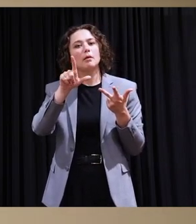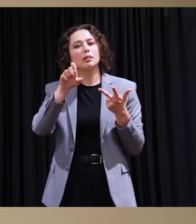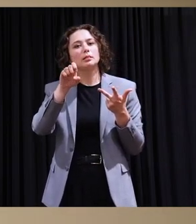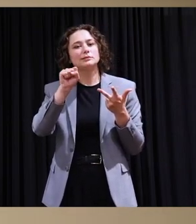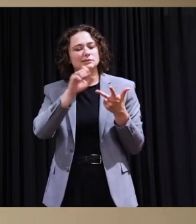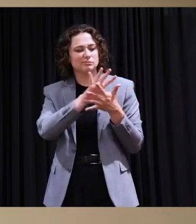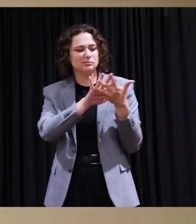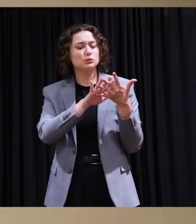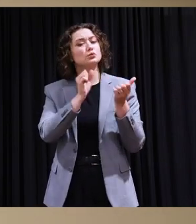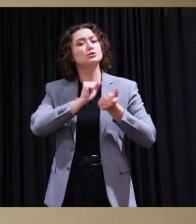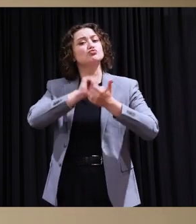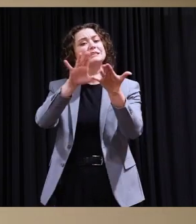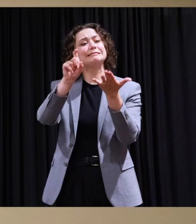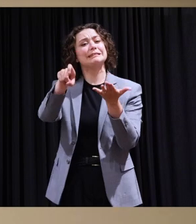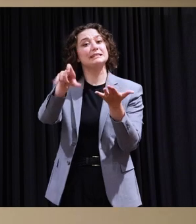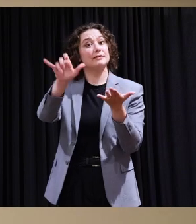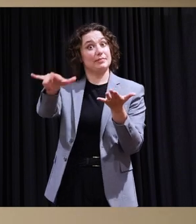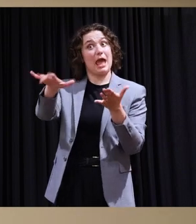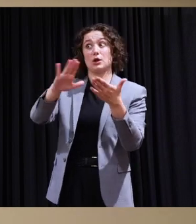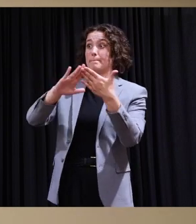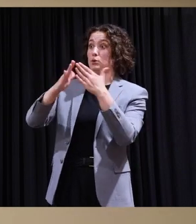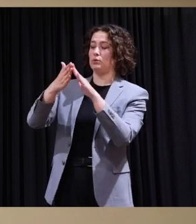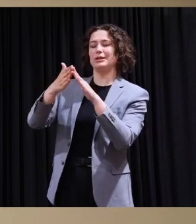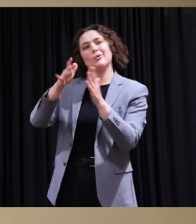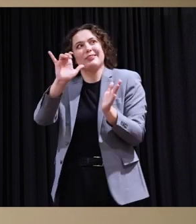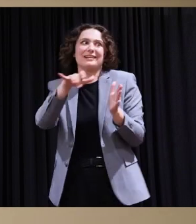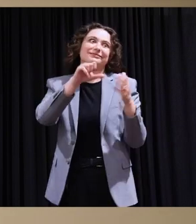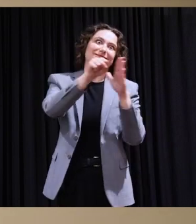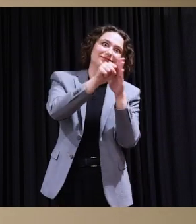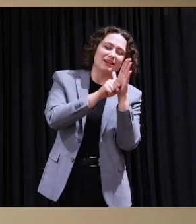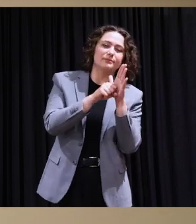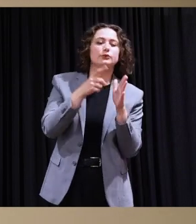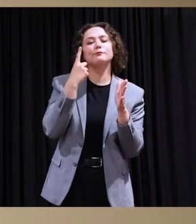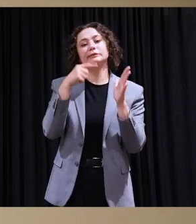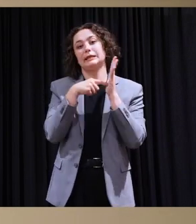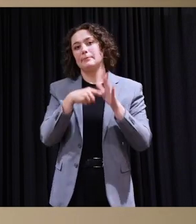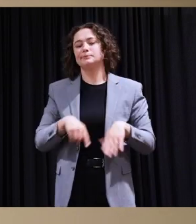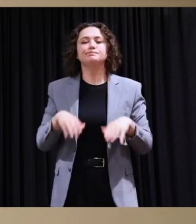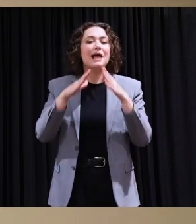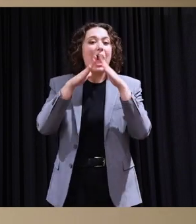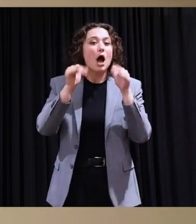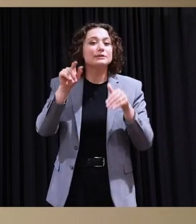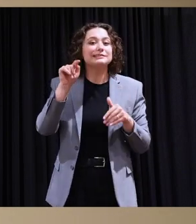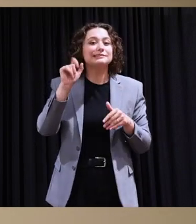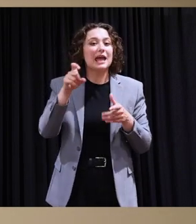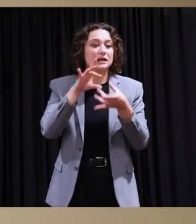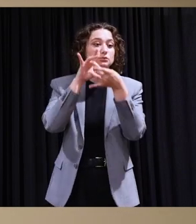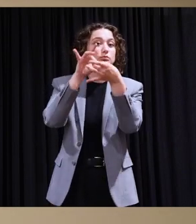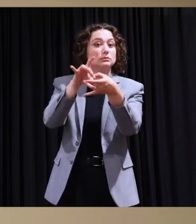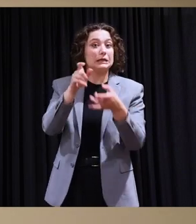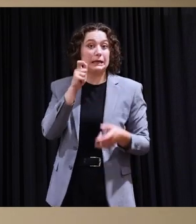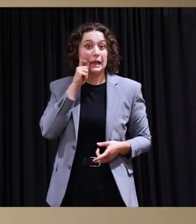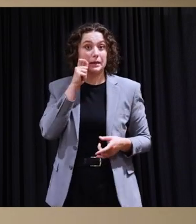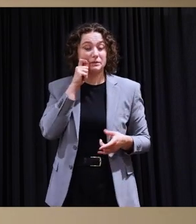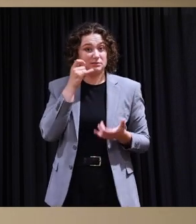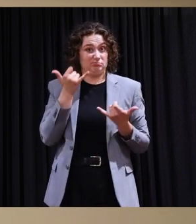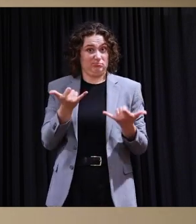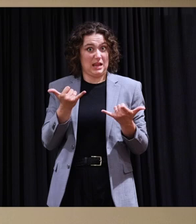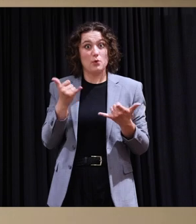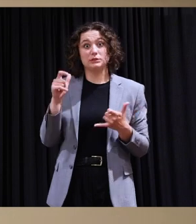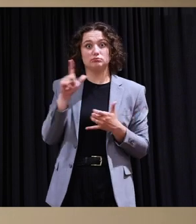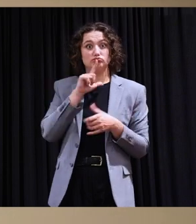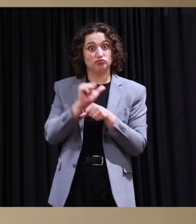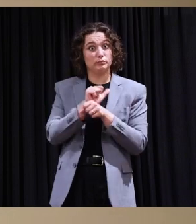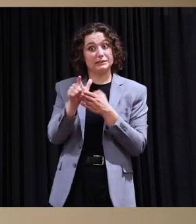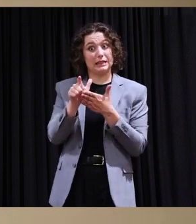community or that state, like a housing tax, for instance, on cannabis, since Right. it's now legal. Yeah, if you want to be